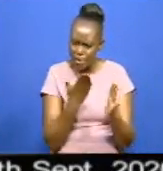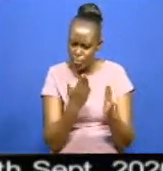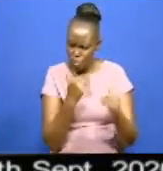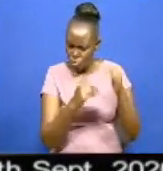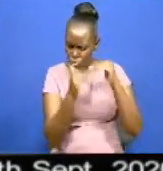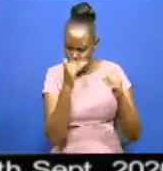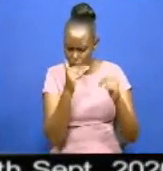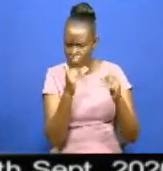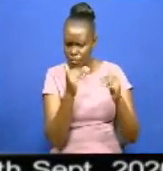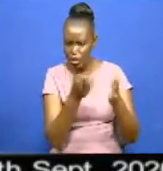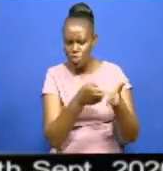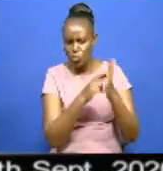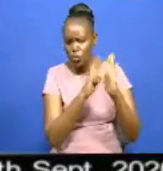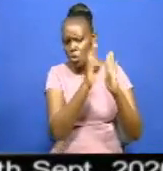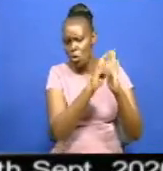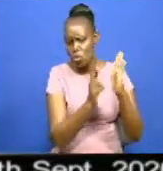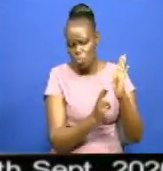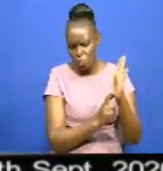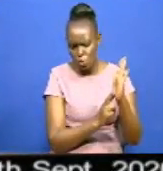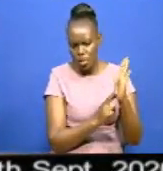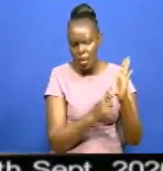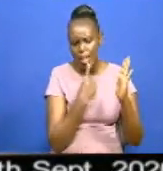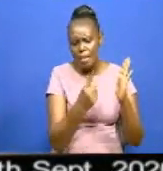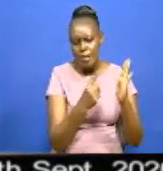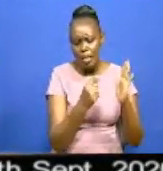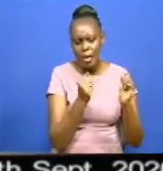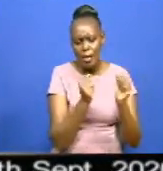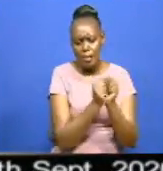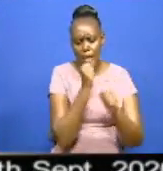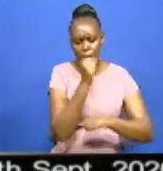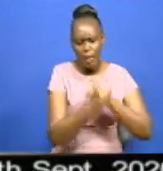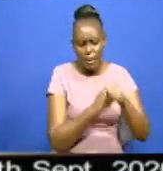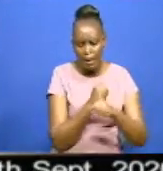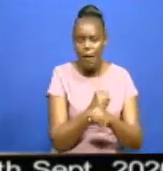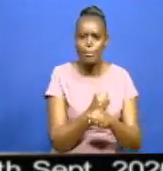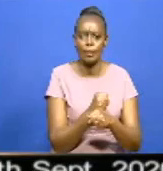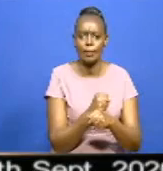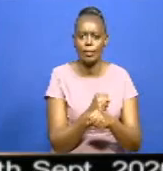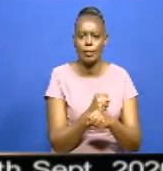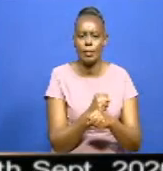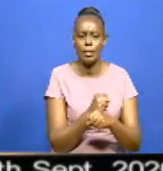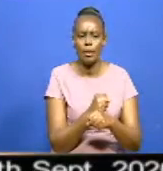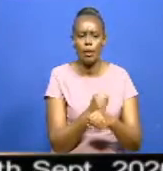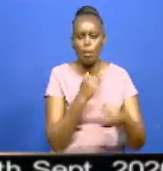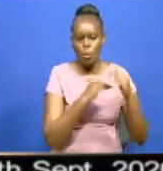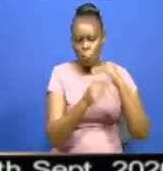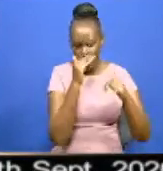qualification criteria is 10 years post qualification experience,